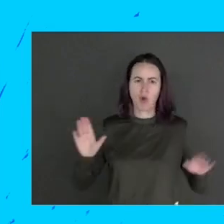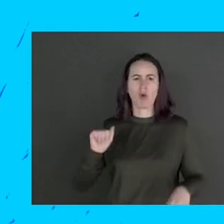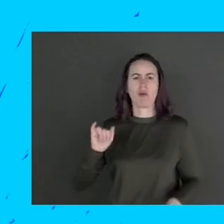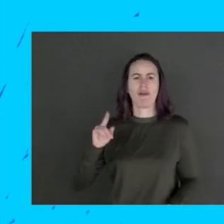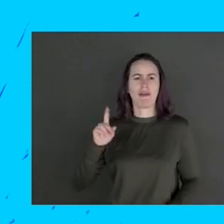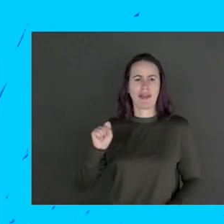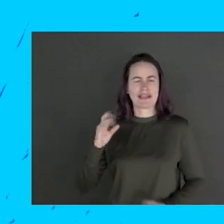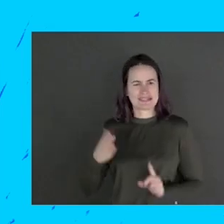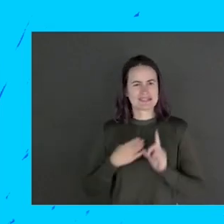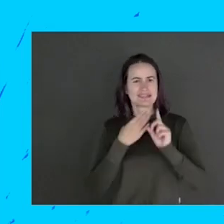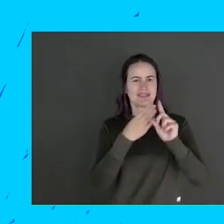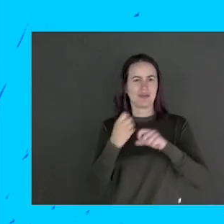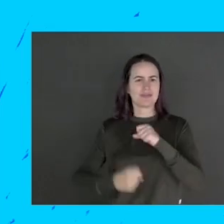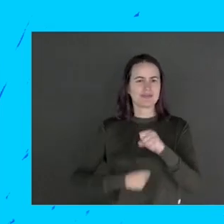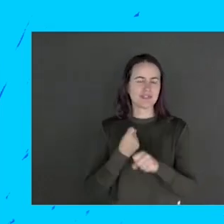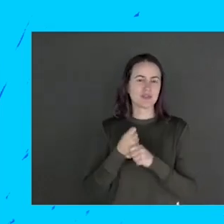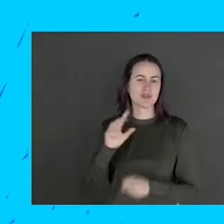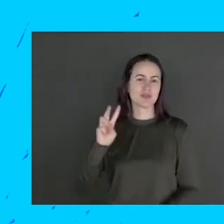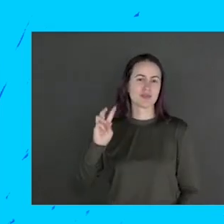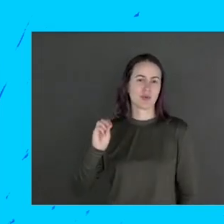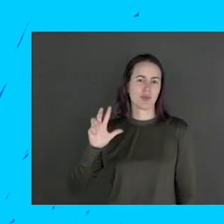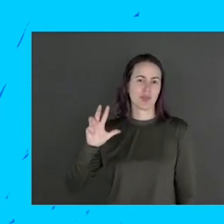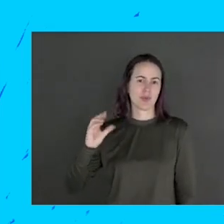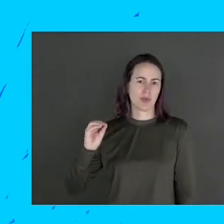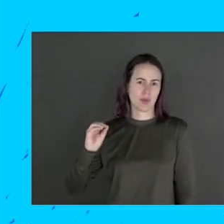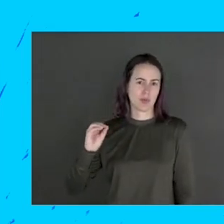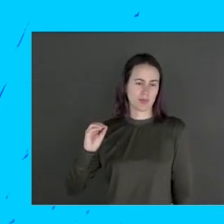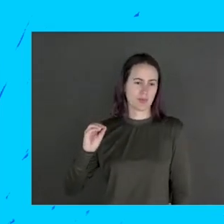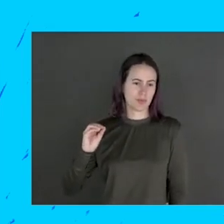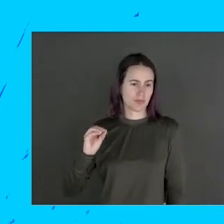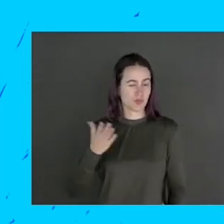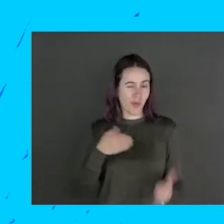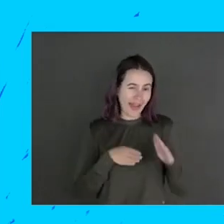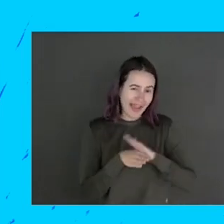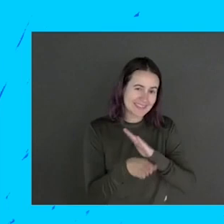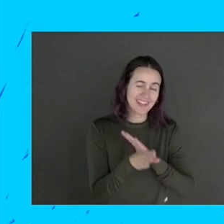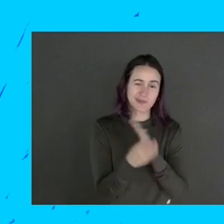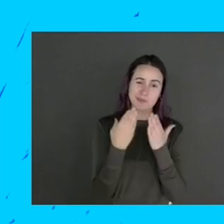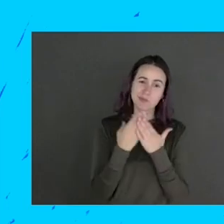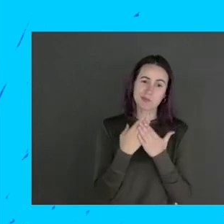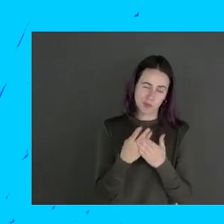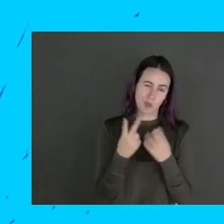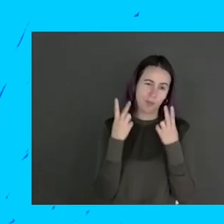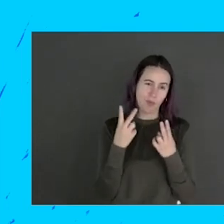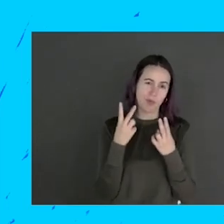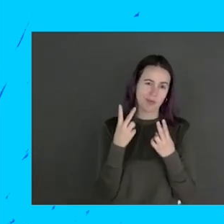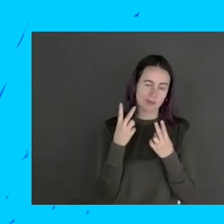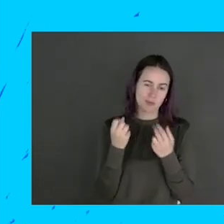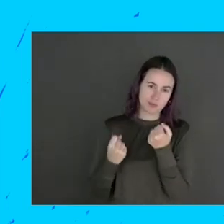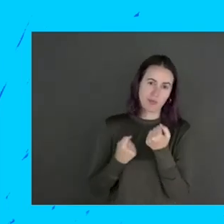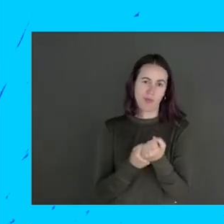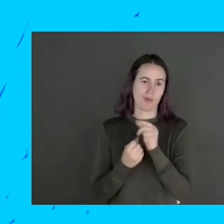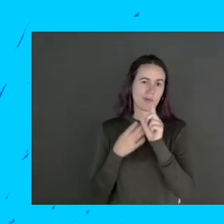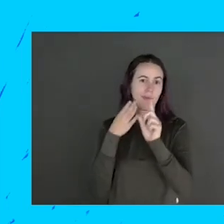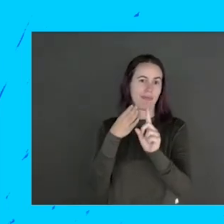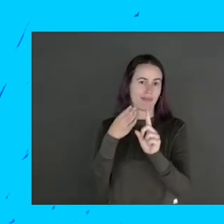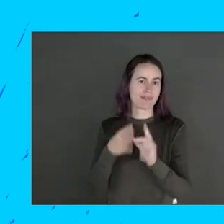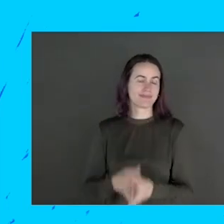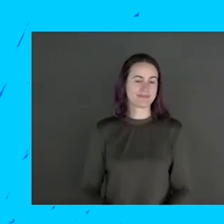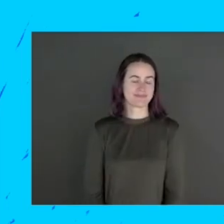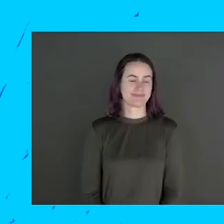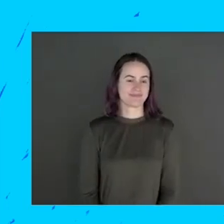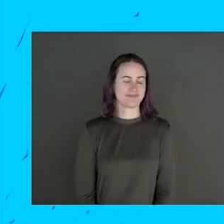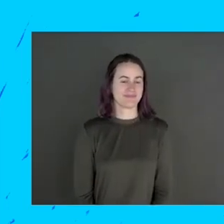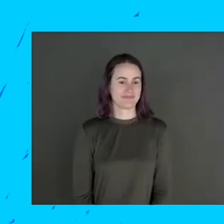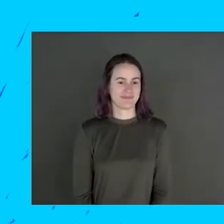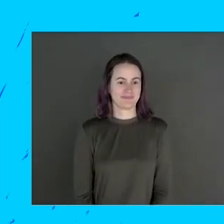comprehensive sexuality education that they access within that space. And I hope, like you've said, we know what works. I hope we can make the most out